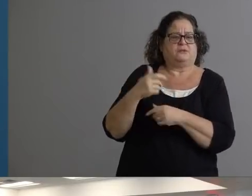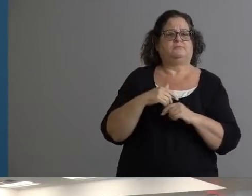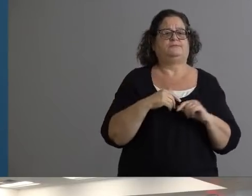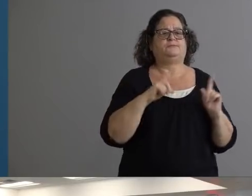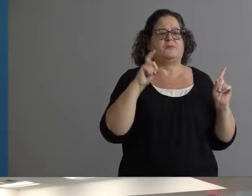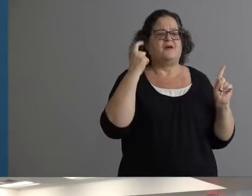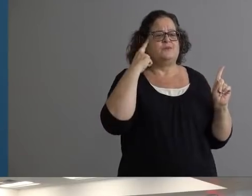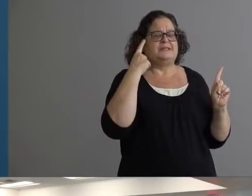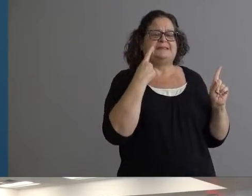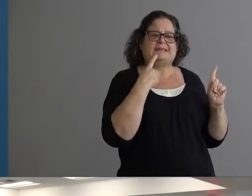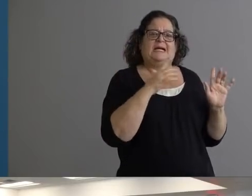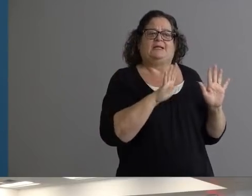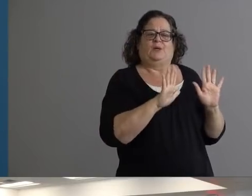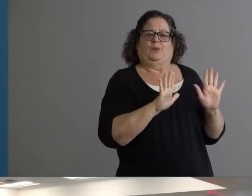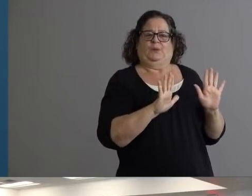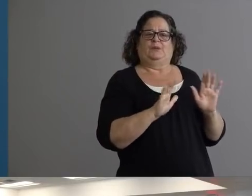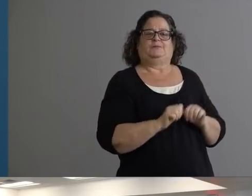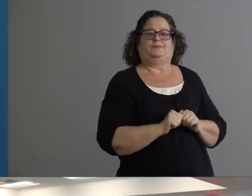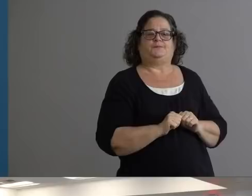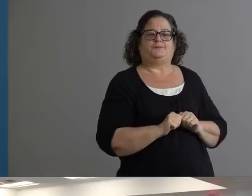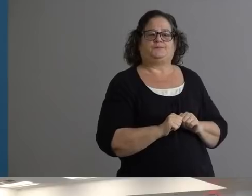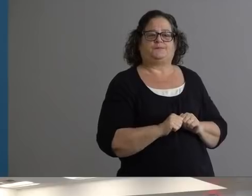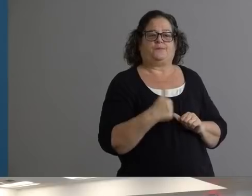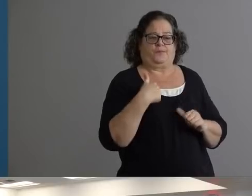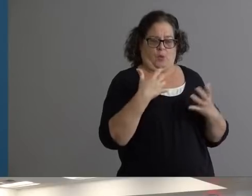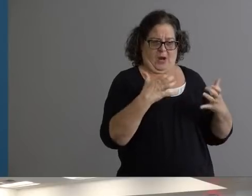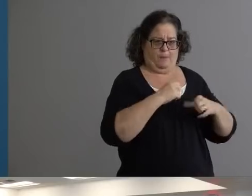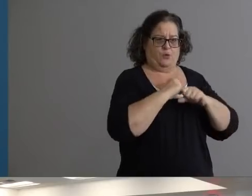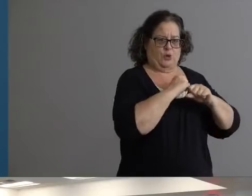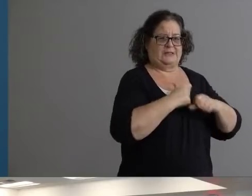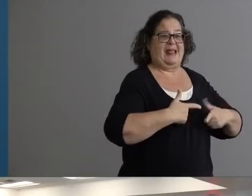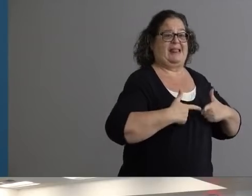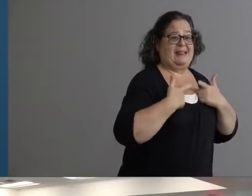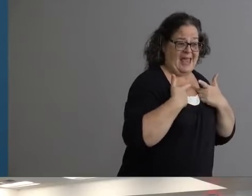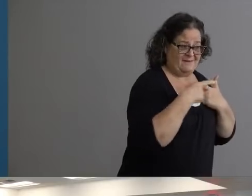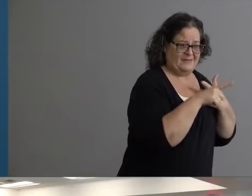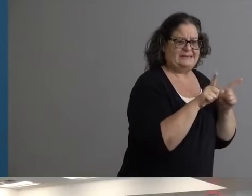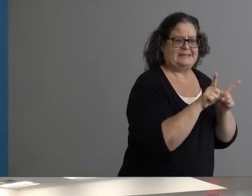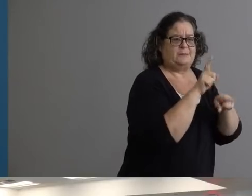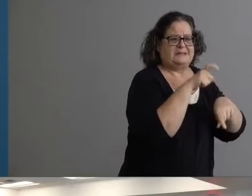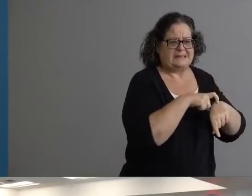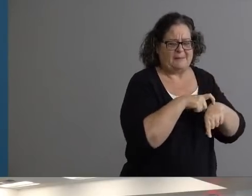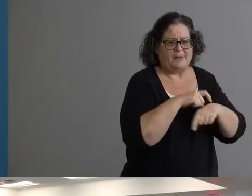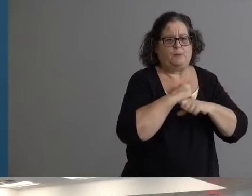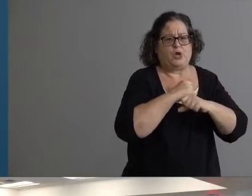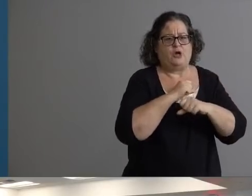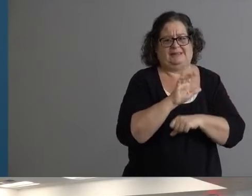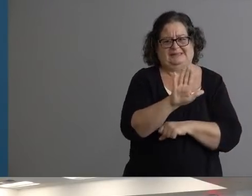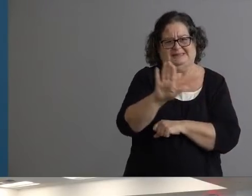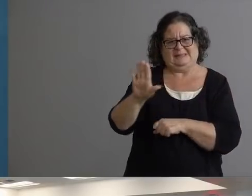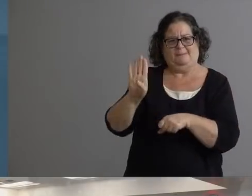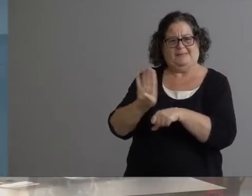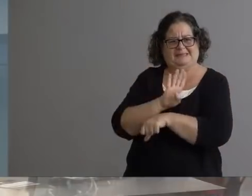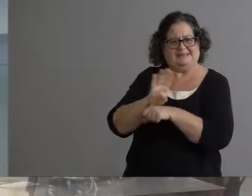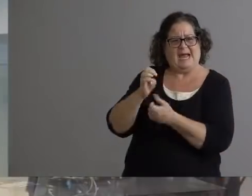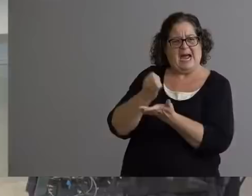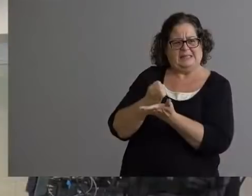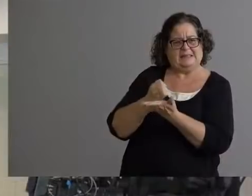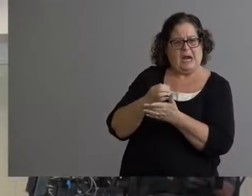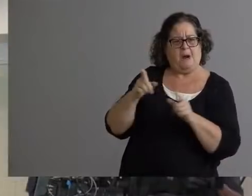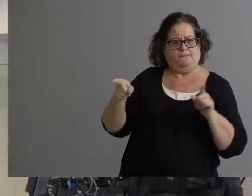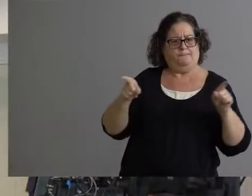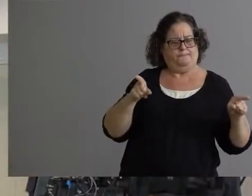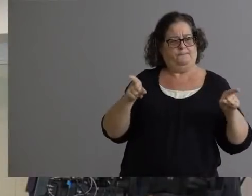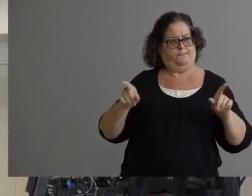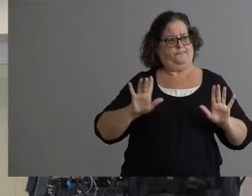livelihoods. And when in doubt, we're going to err on the side of protecting lives. Thank you, Tina. We're going to go to Nicole now. Hi, everyone.